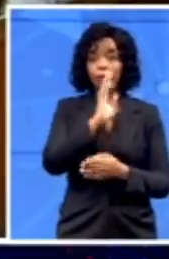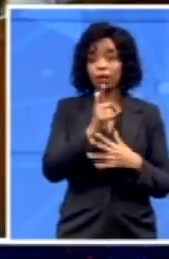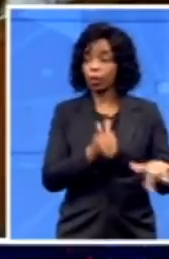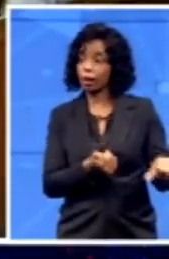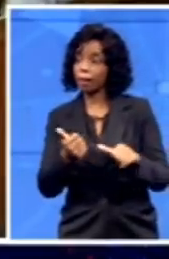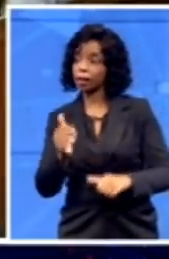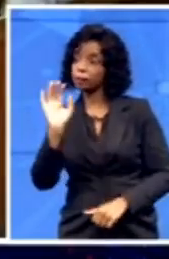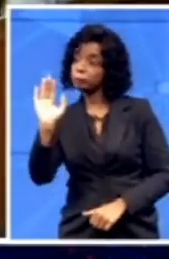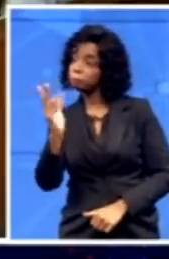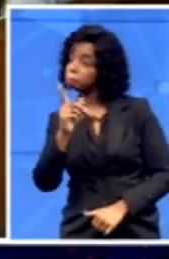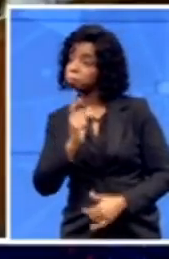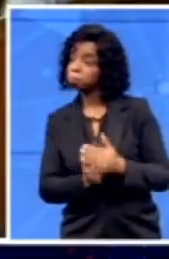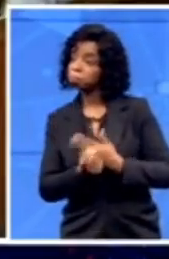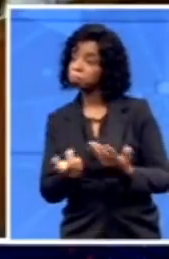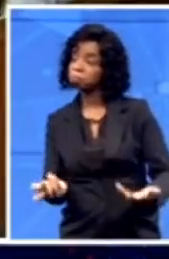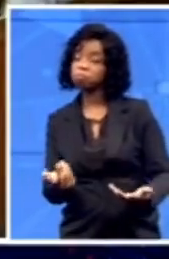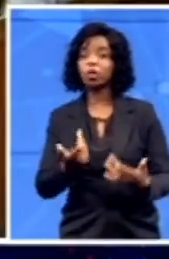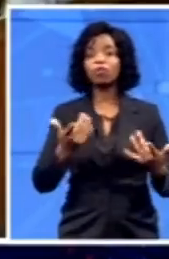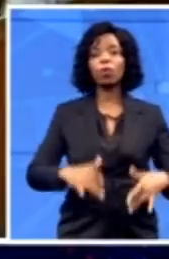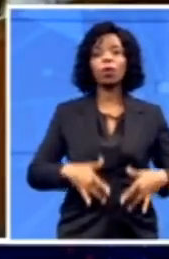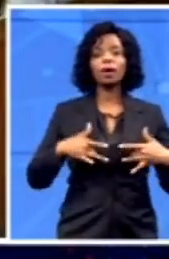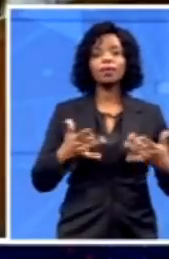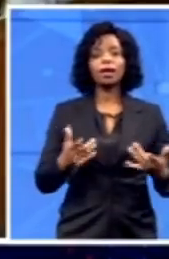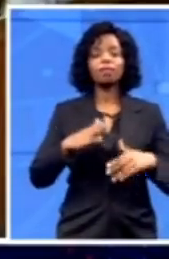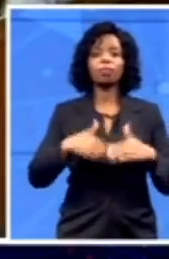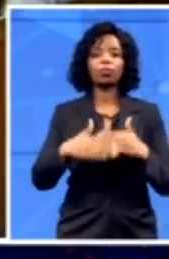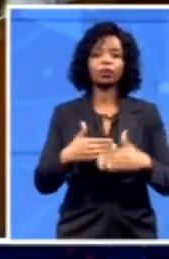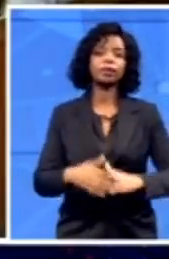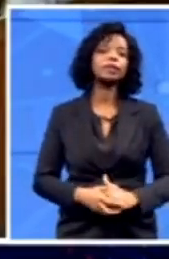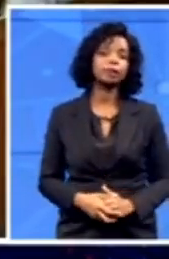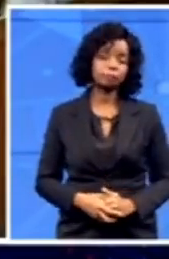proceedings. Hasina Gori there for you from the Northern Gauteng High Court.